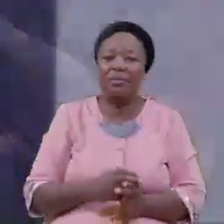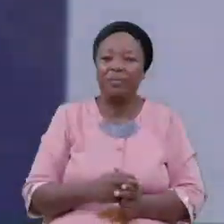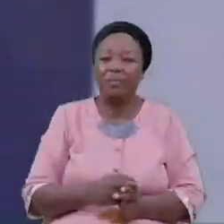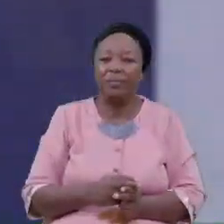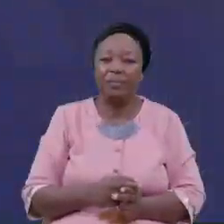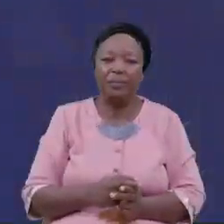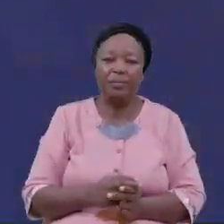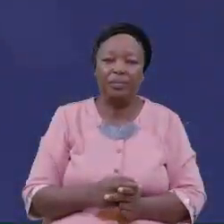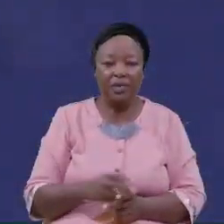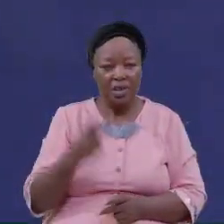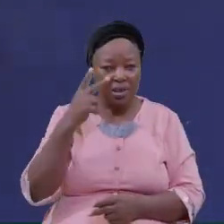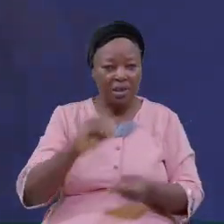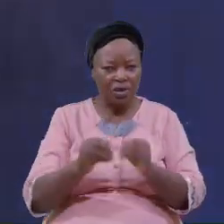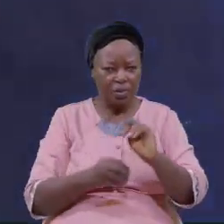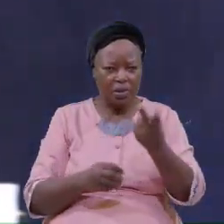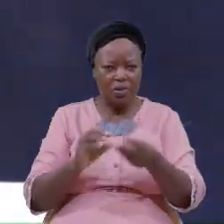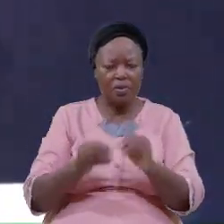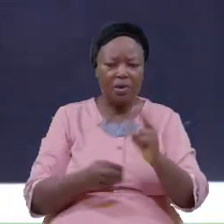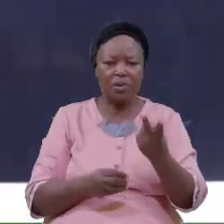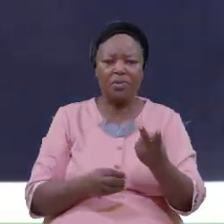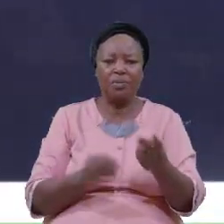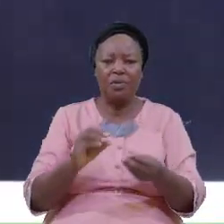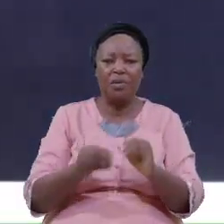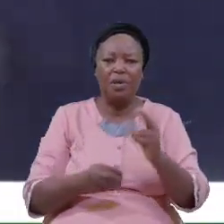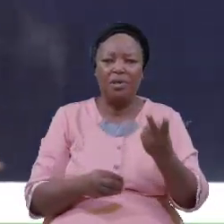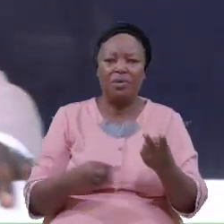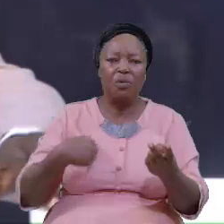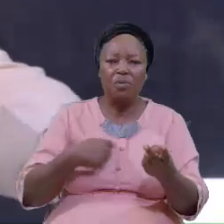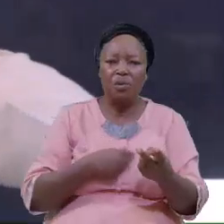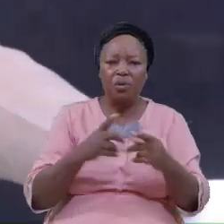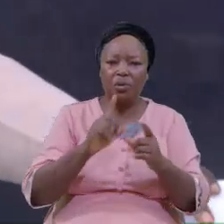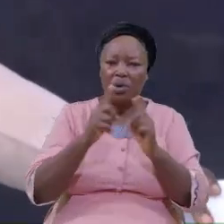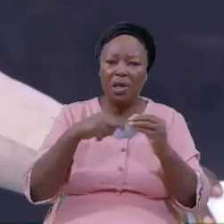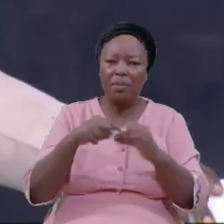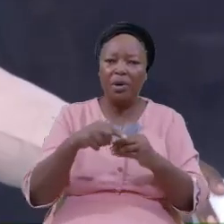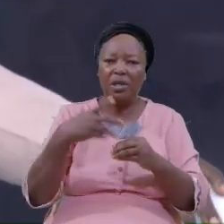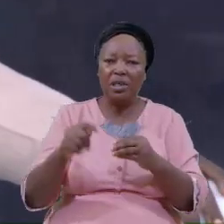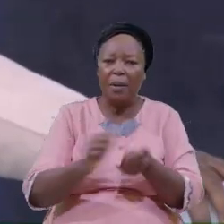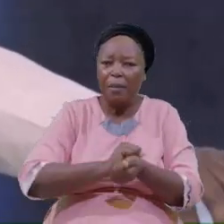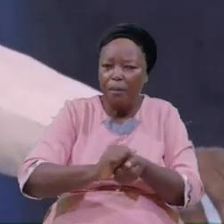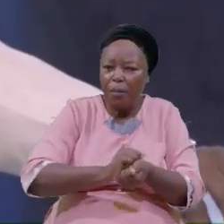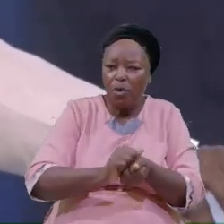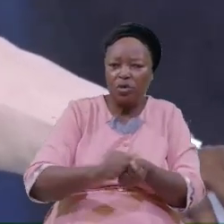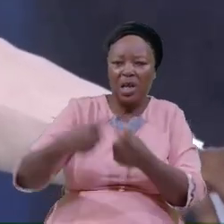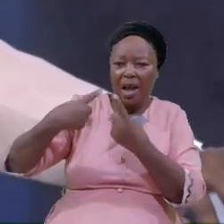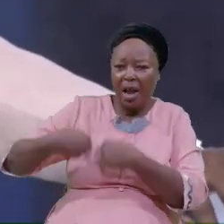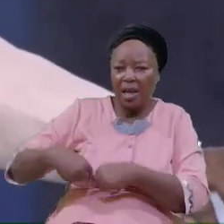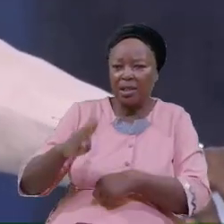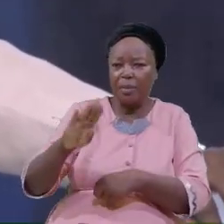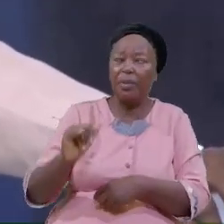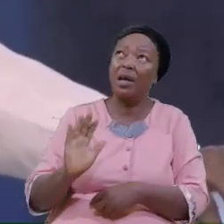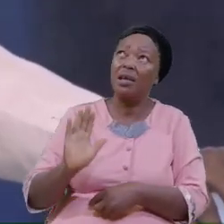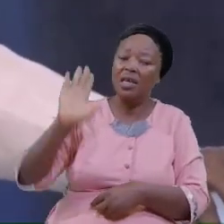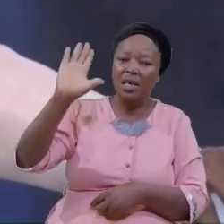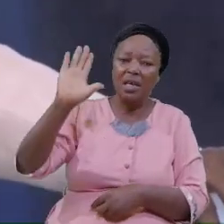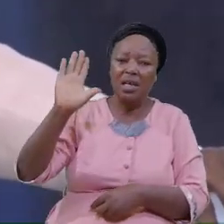Look at number two here. Number two, we're talking about the purged heart by his